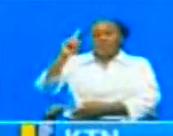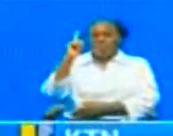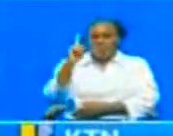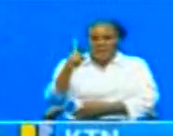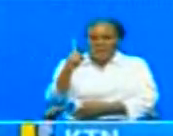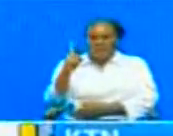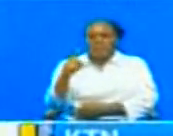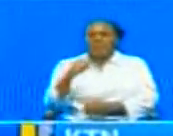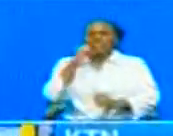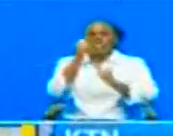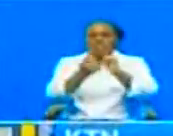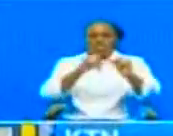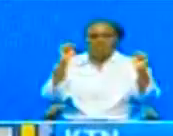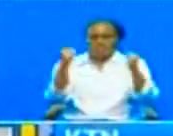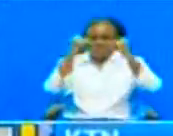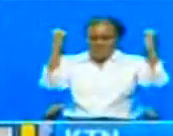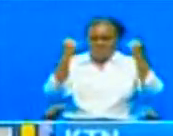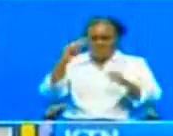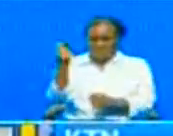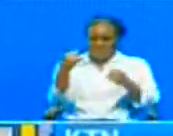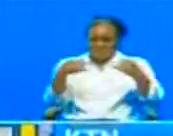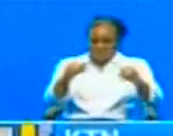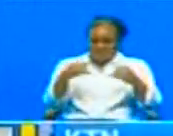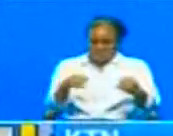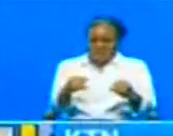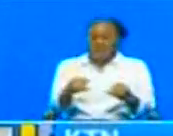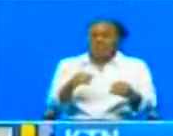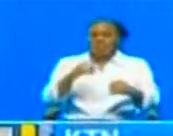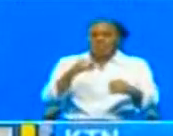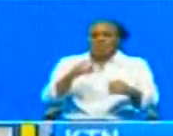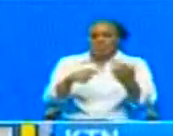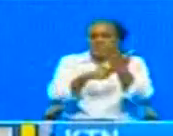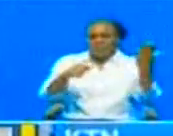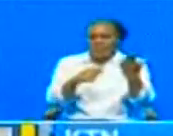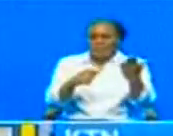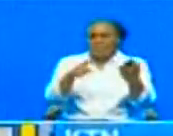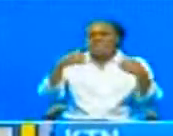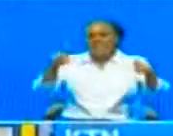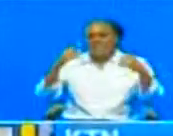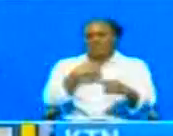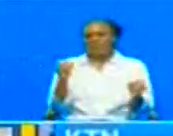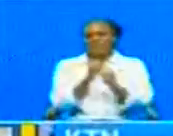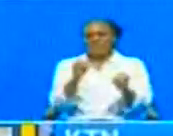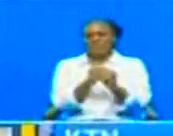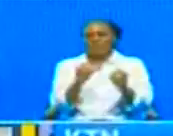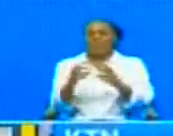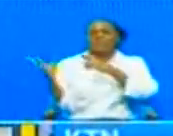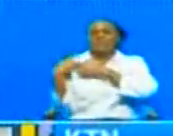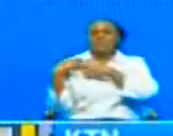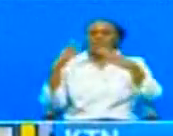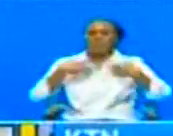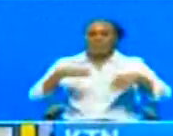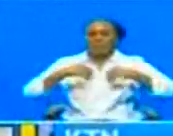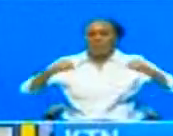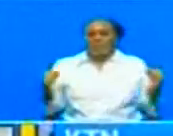Rugby Championship legs. Kenya has been trying to get back its lost glory over a decade now without success. But stakeholders are happy that